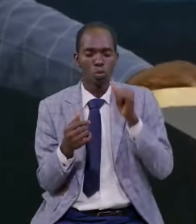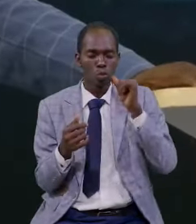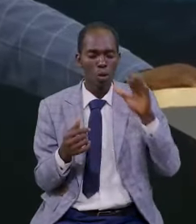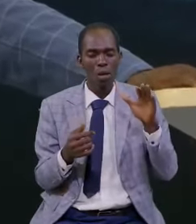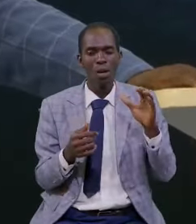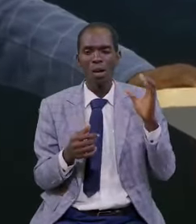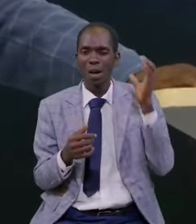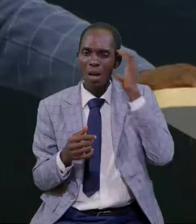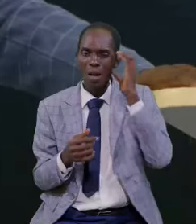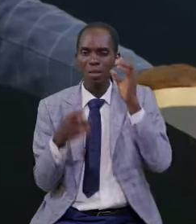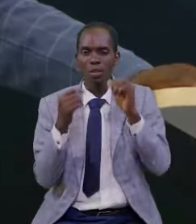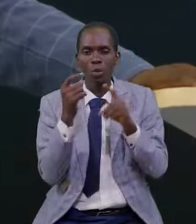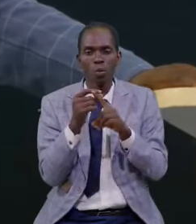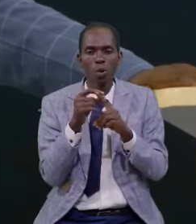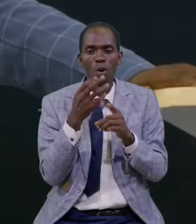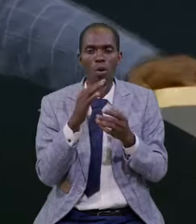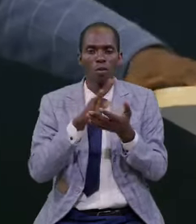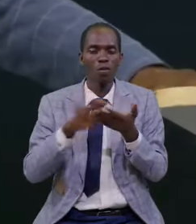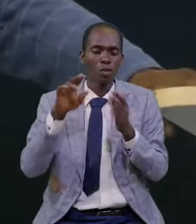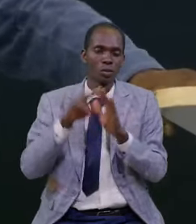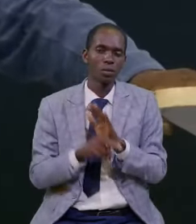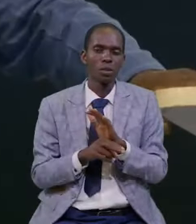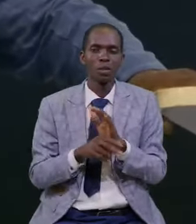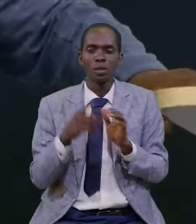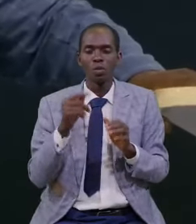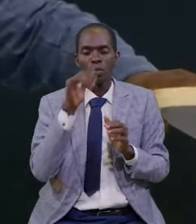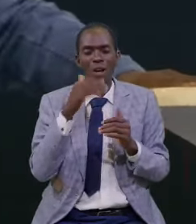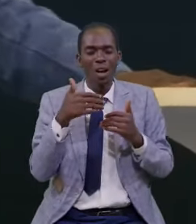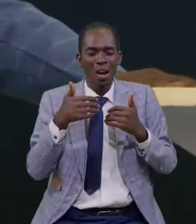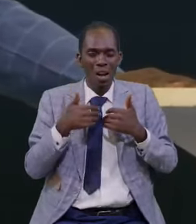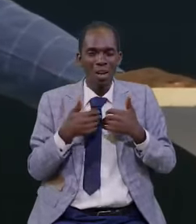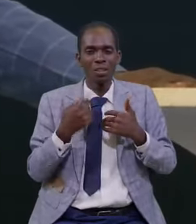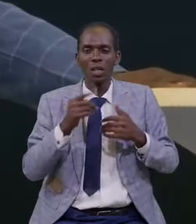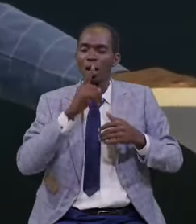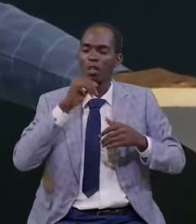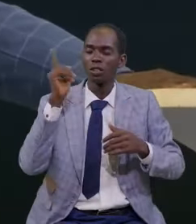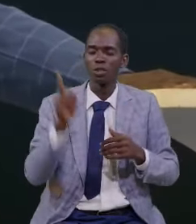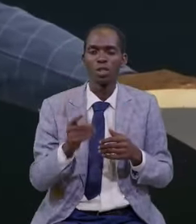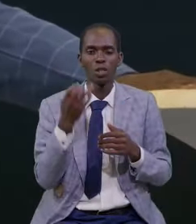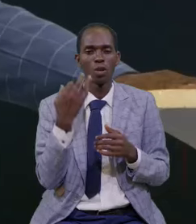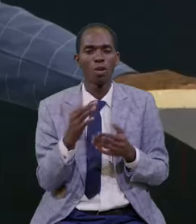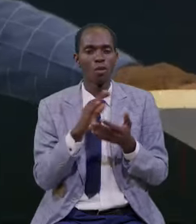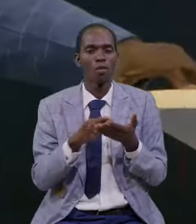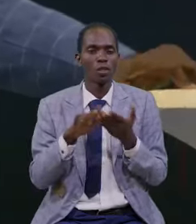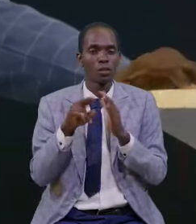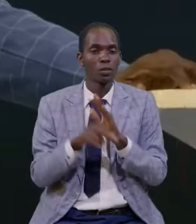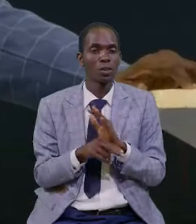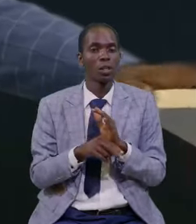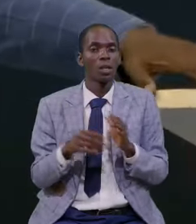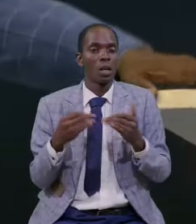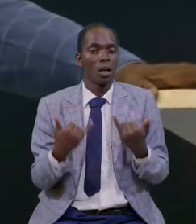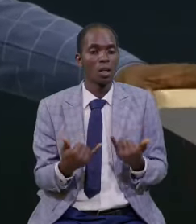forgiveness, the assurance of forgiveness. Go. And as she went, she must continue